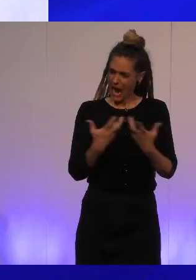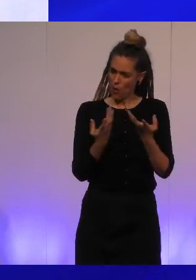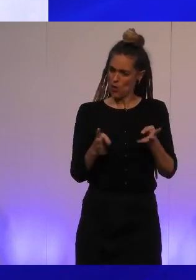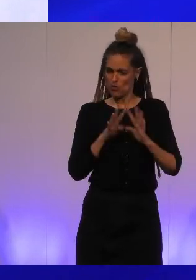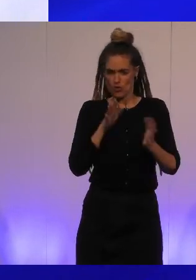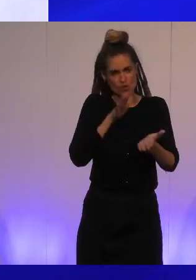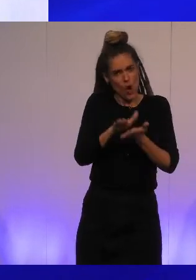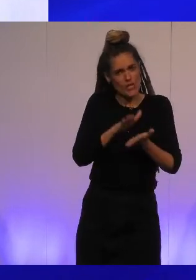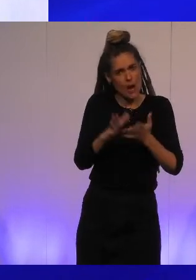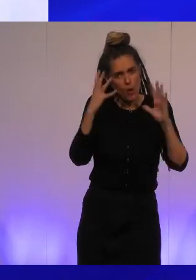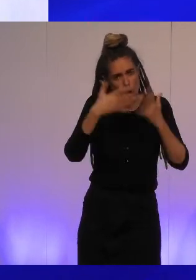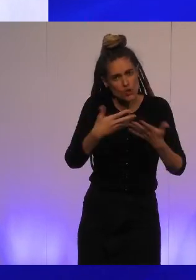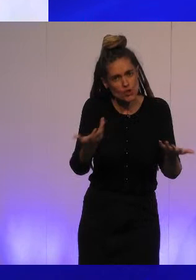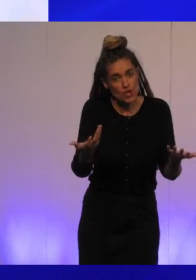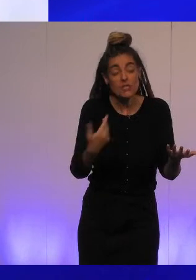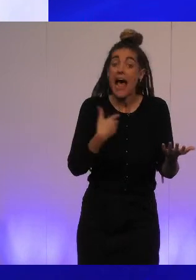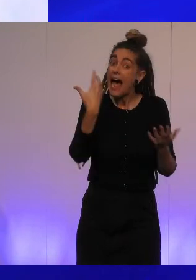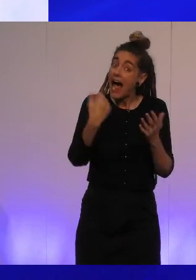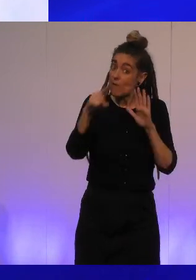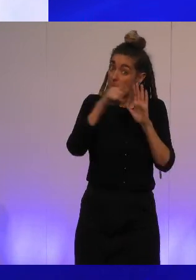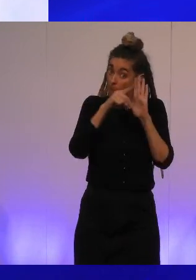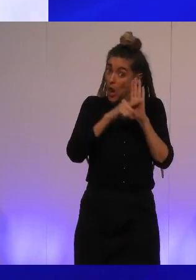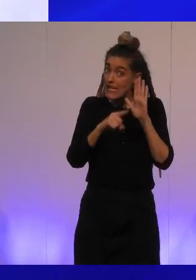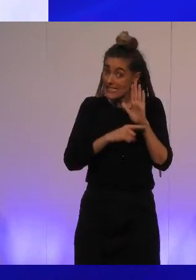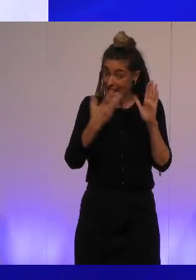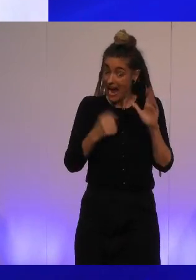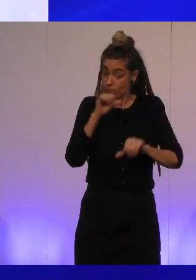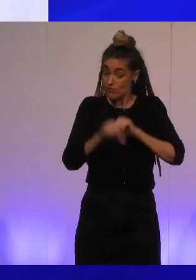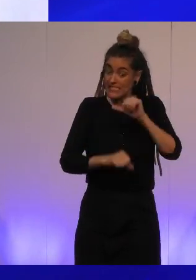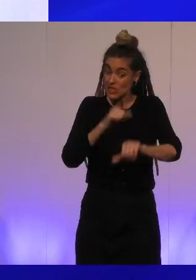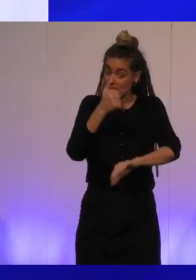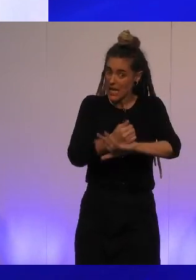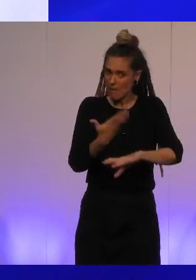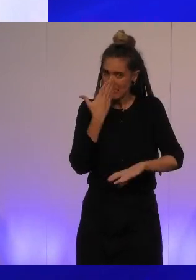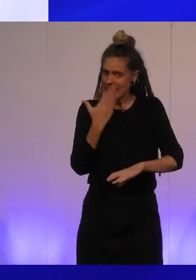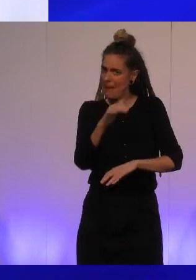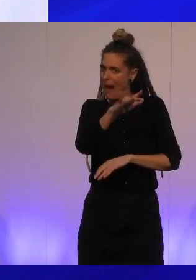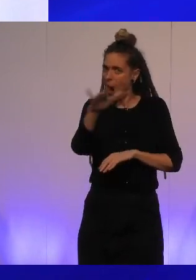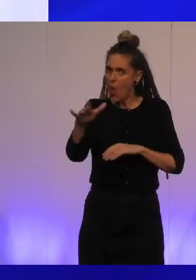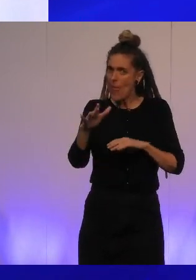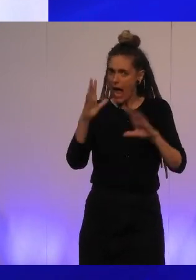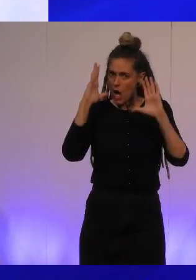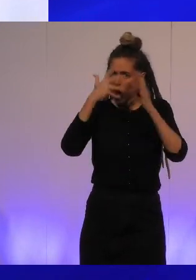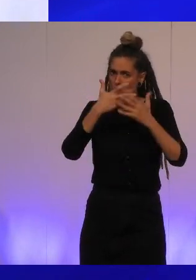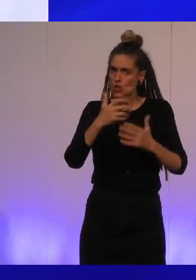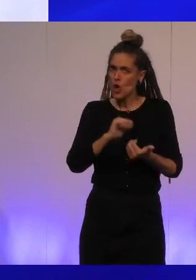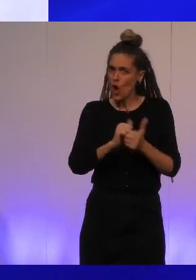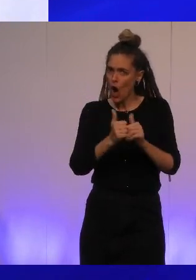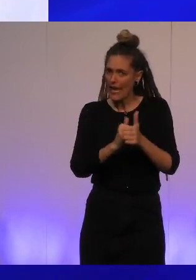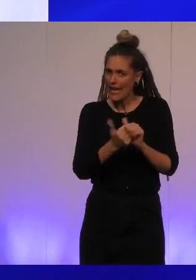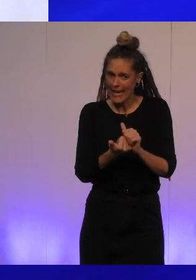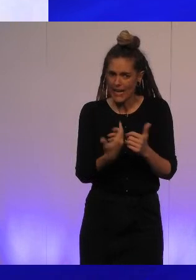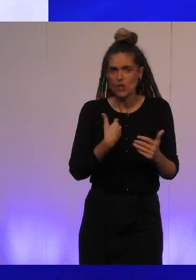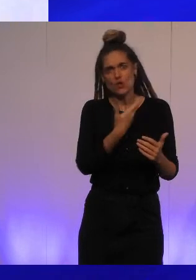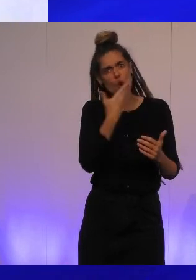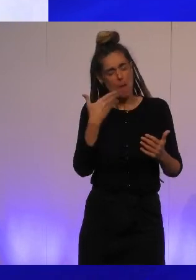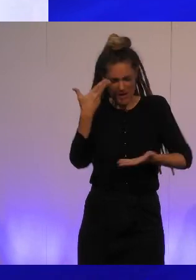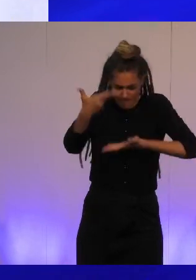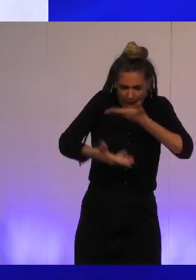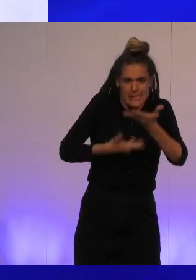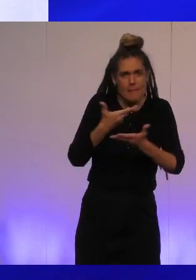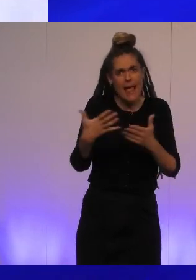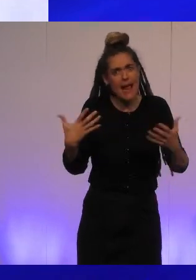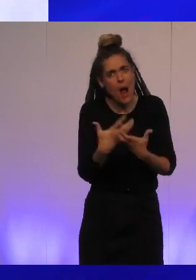great policies and procedures in place around all that, but it sounds like we might have a concerned colleague. So a bit of an outline of how that works and what they can do will